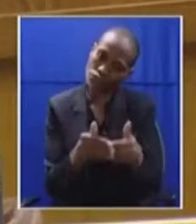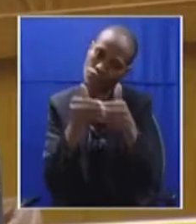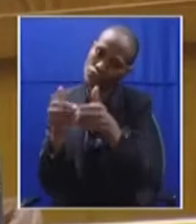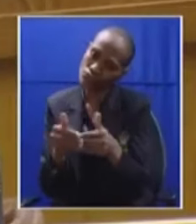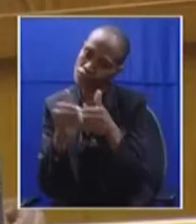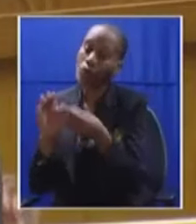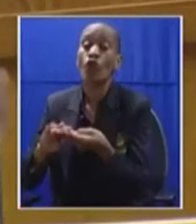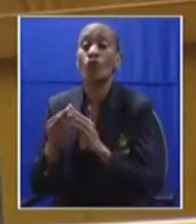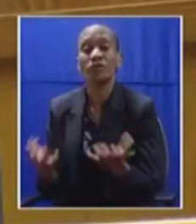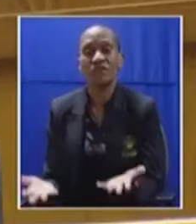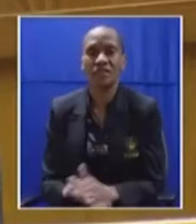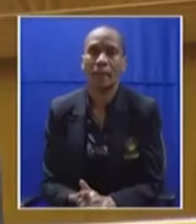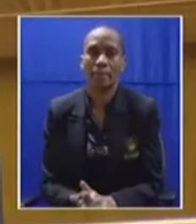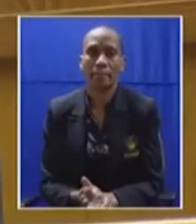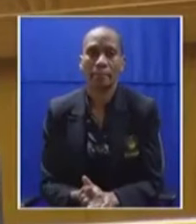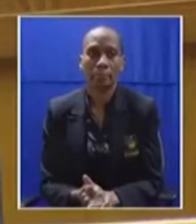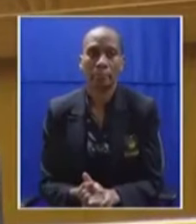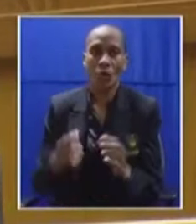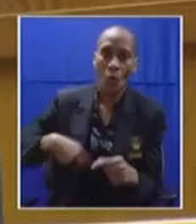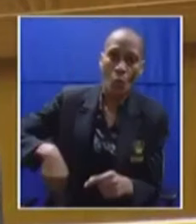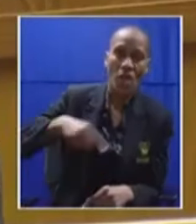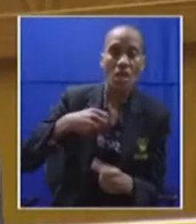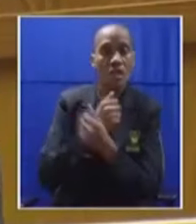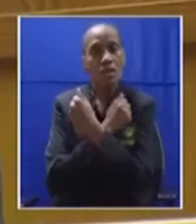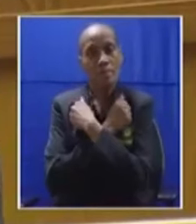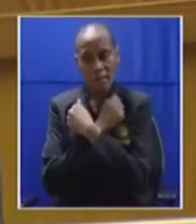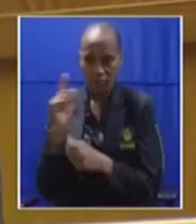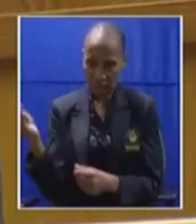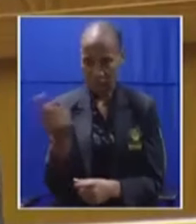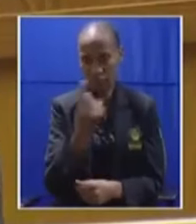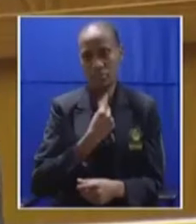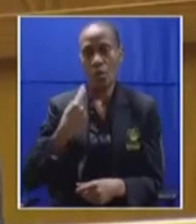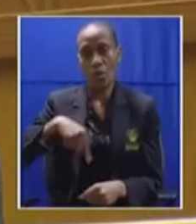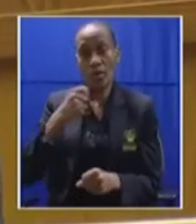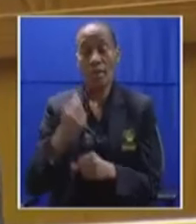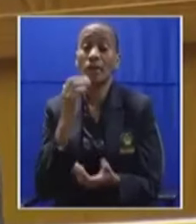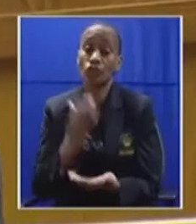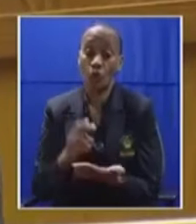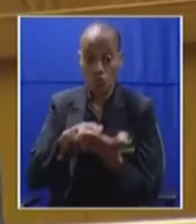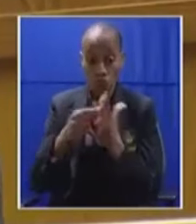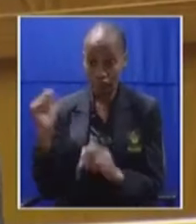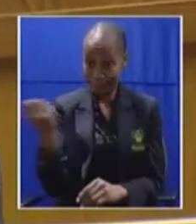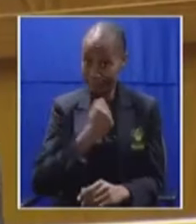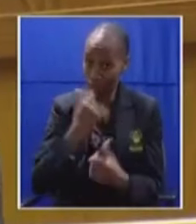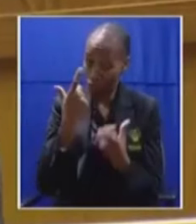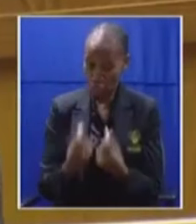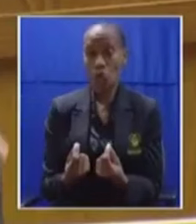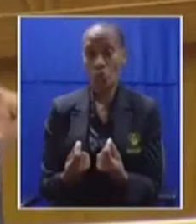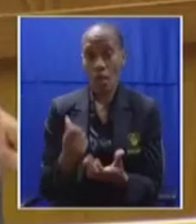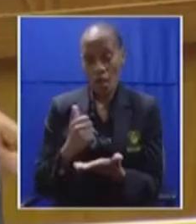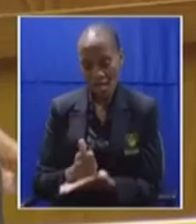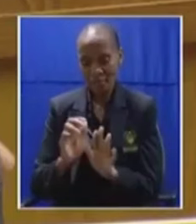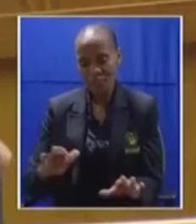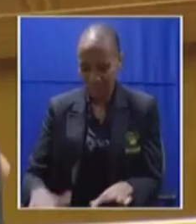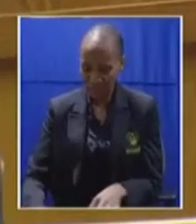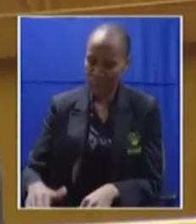when the wheels come off. We as parents must make sure that we play our role to bring up children, and